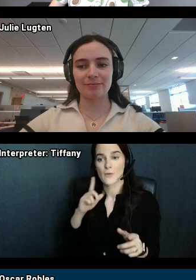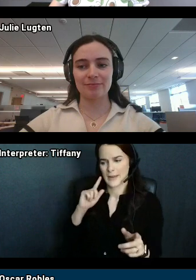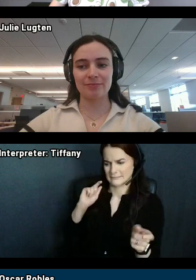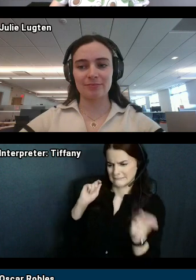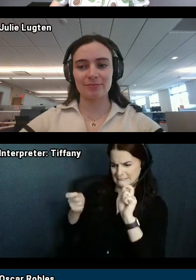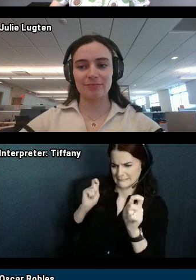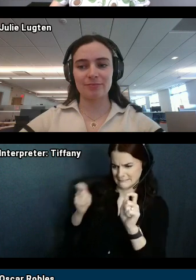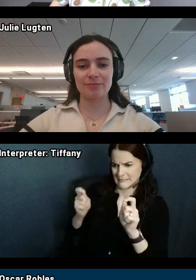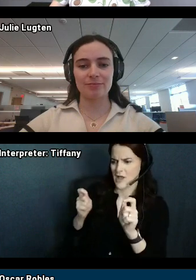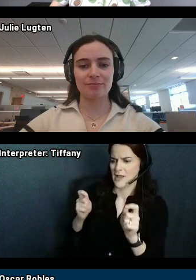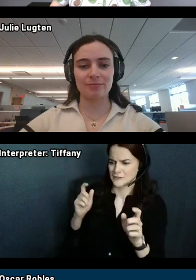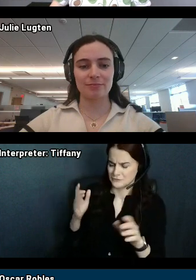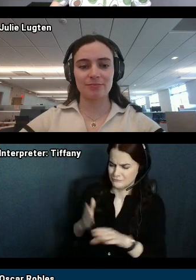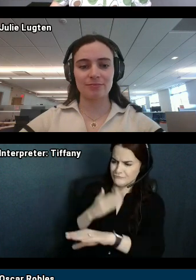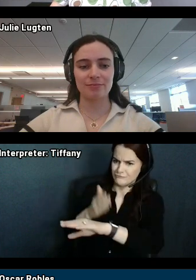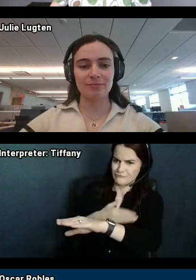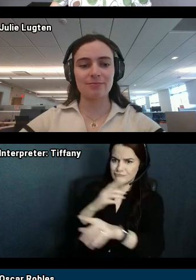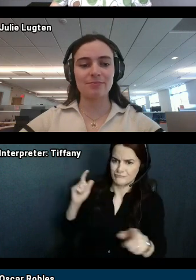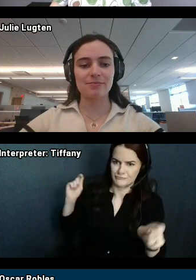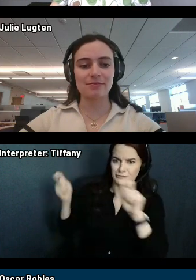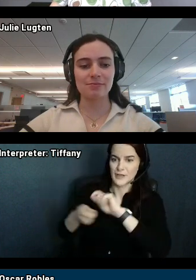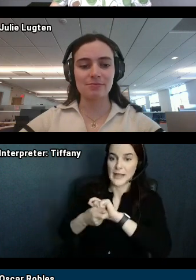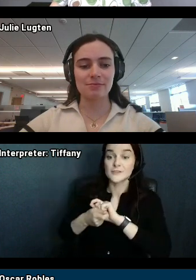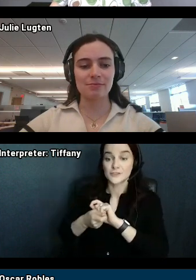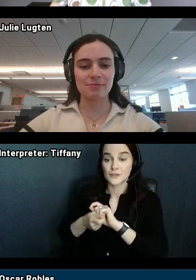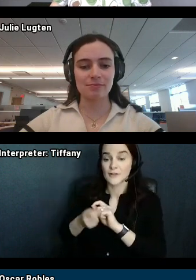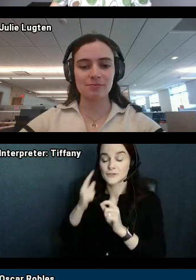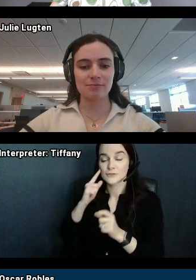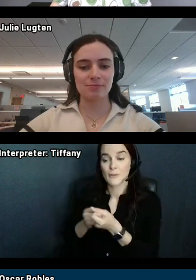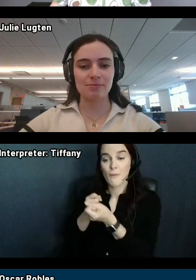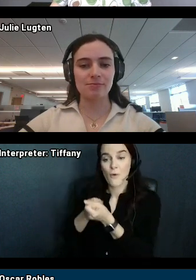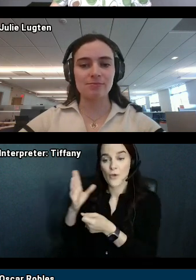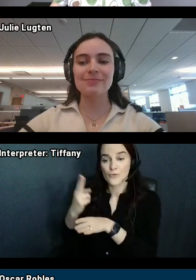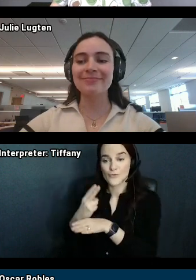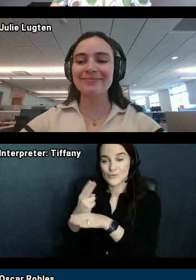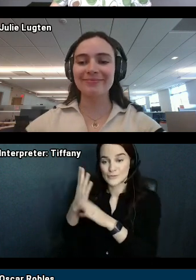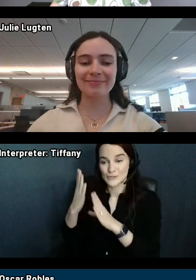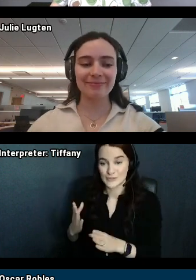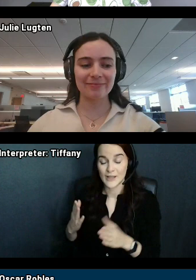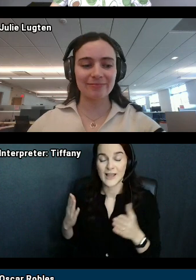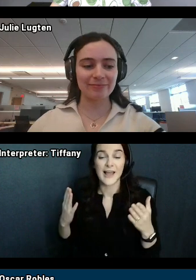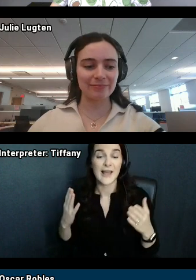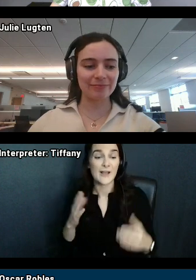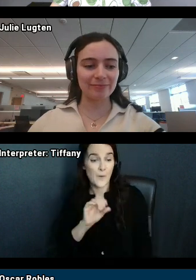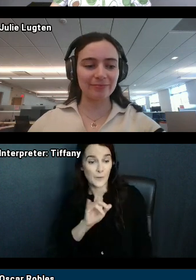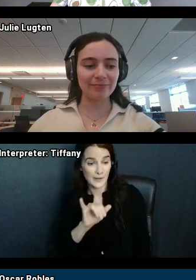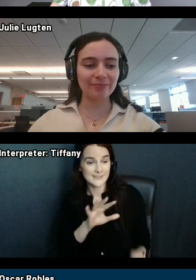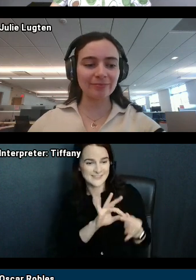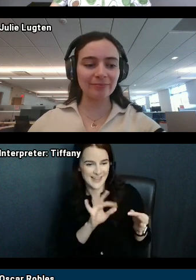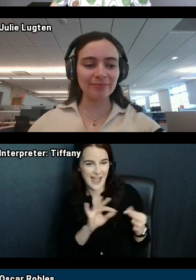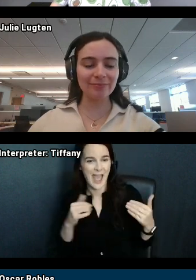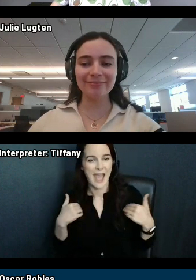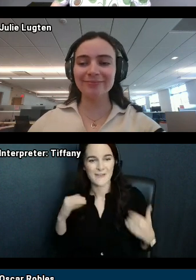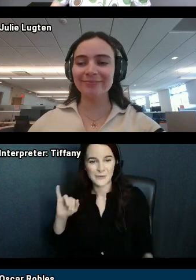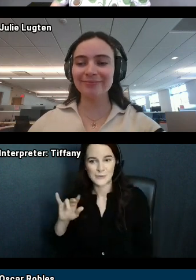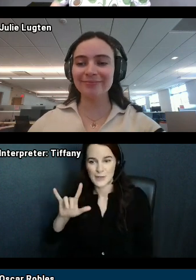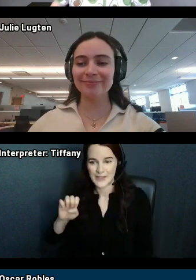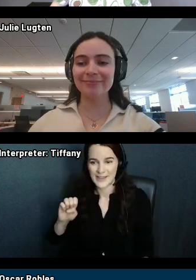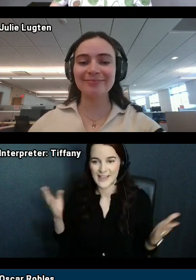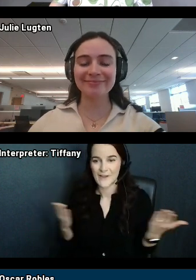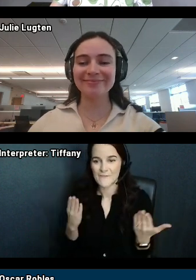to support their users. And like Cody said, we have Julie here from HubSpot to demo some of these cool new